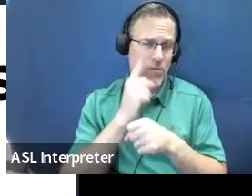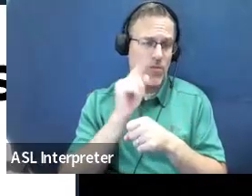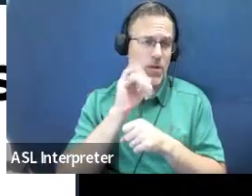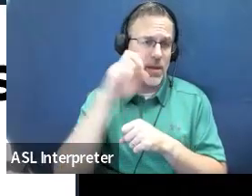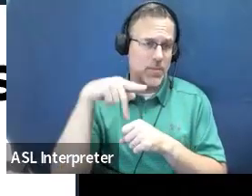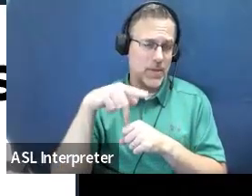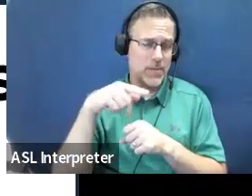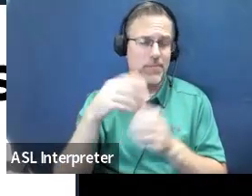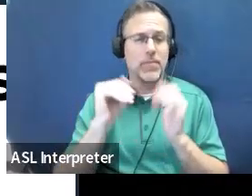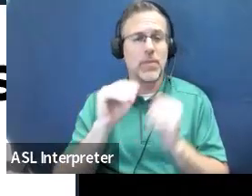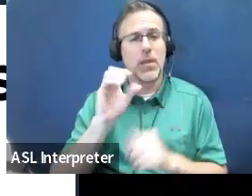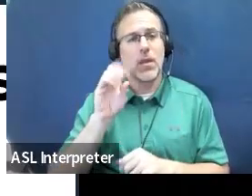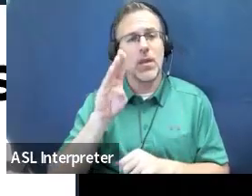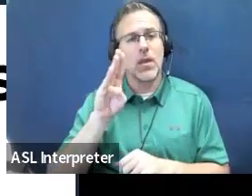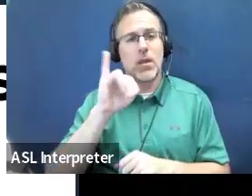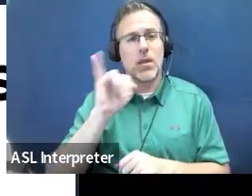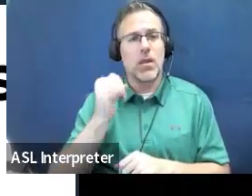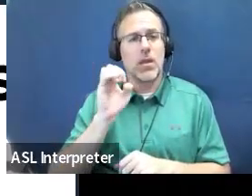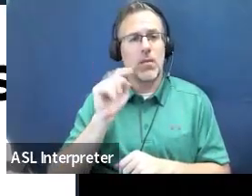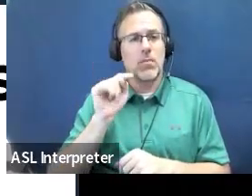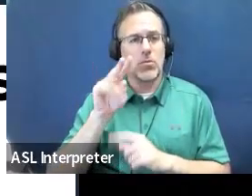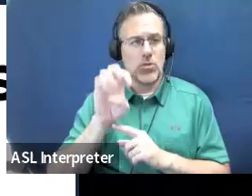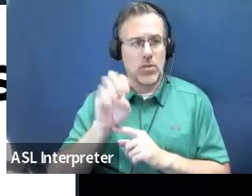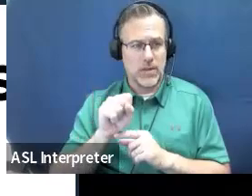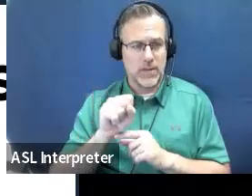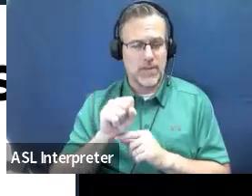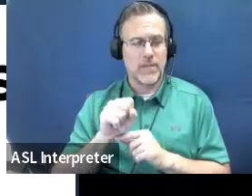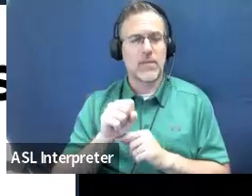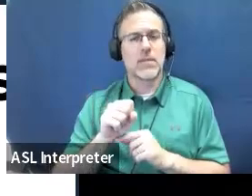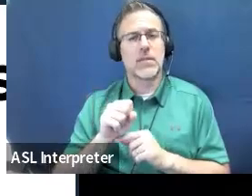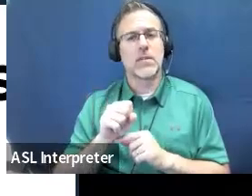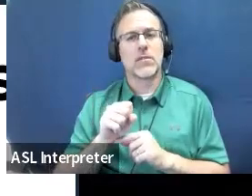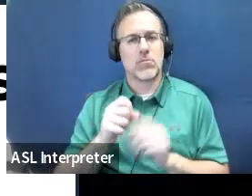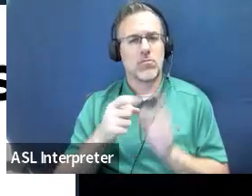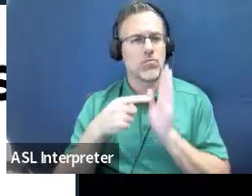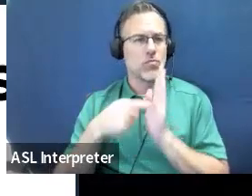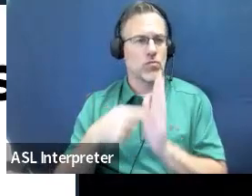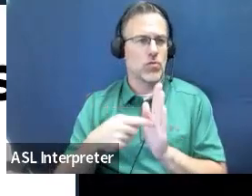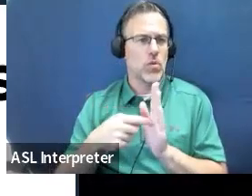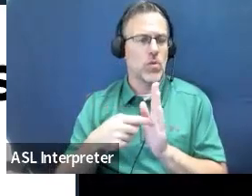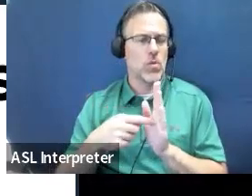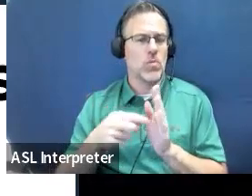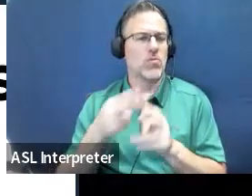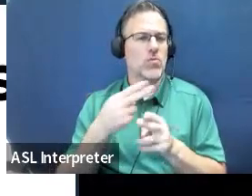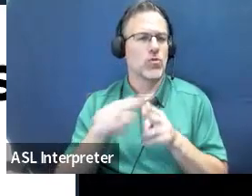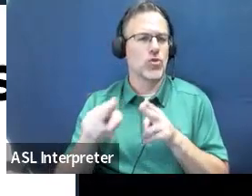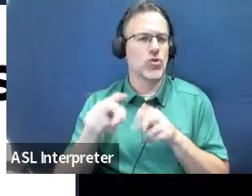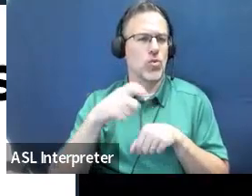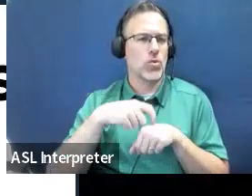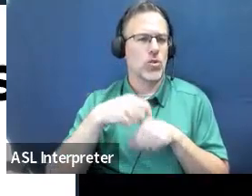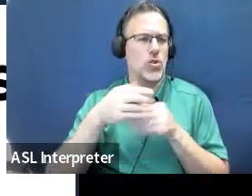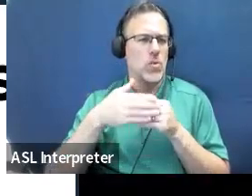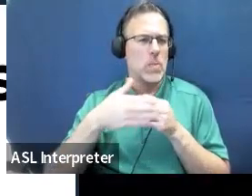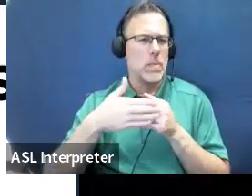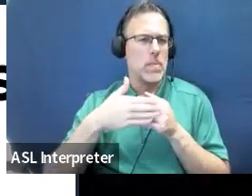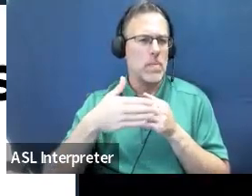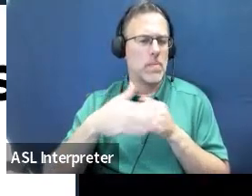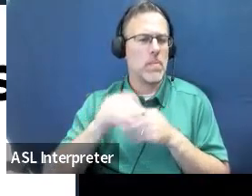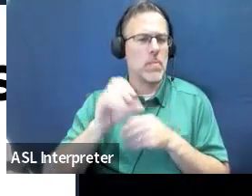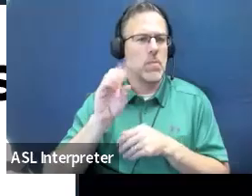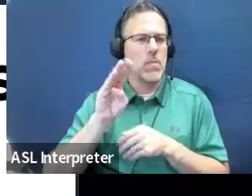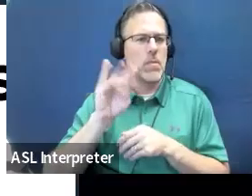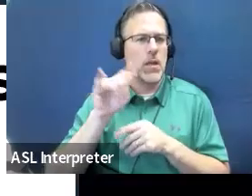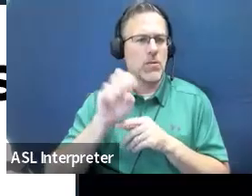then your objectives break that down so that they meet those short-term objectives throughout the year to get to